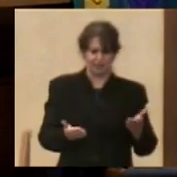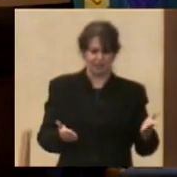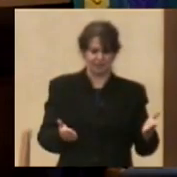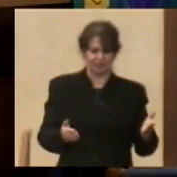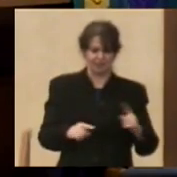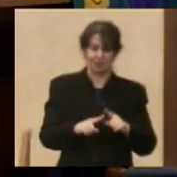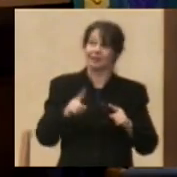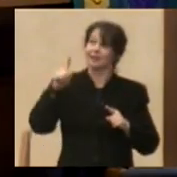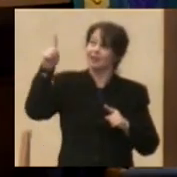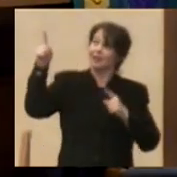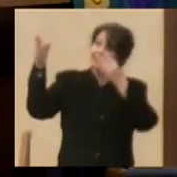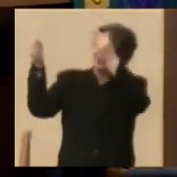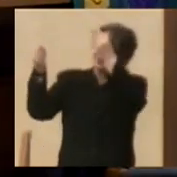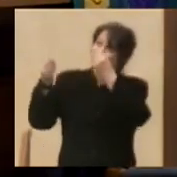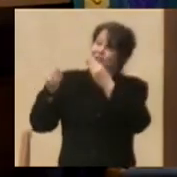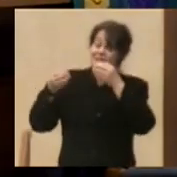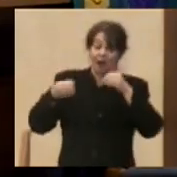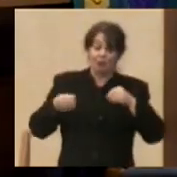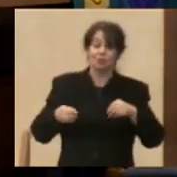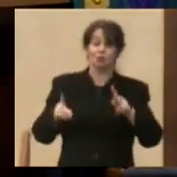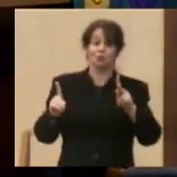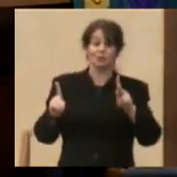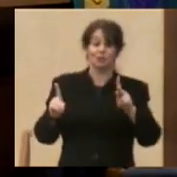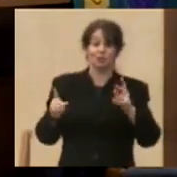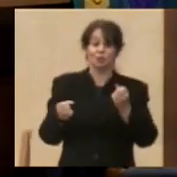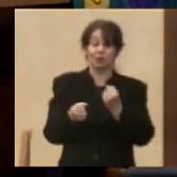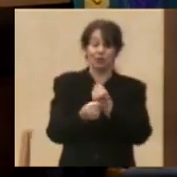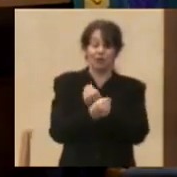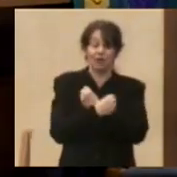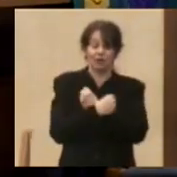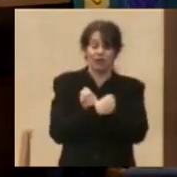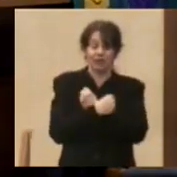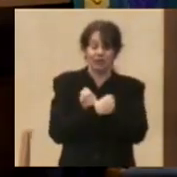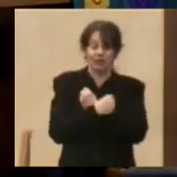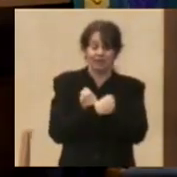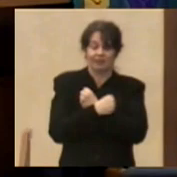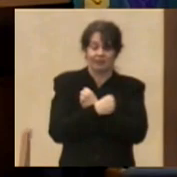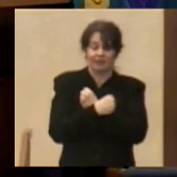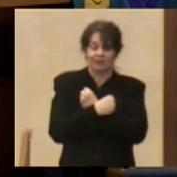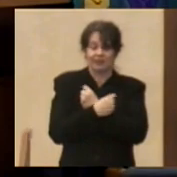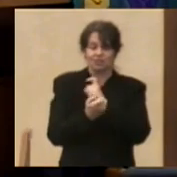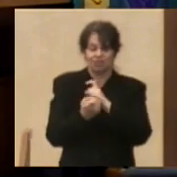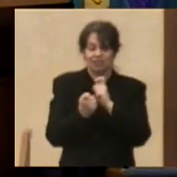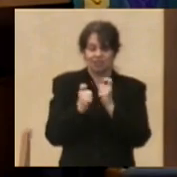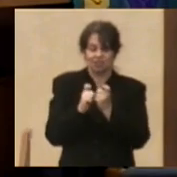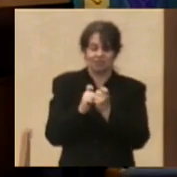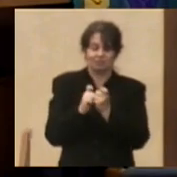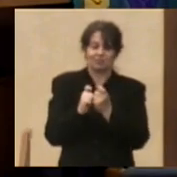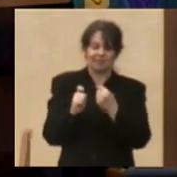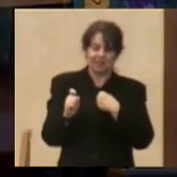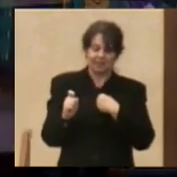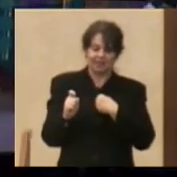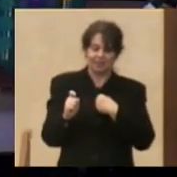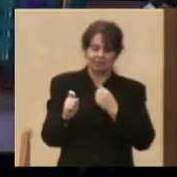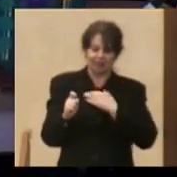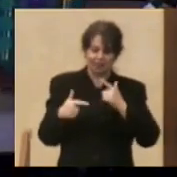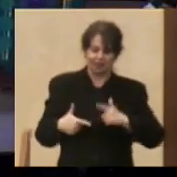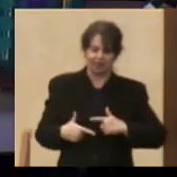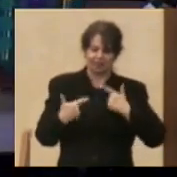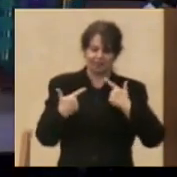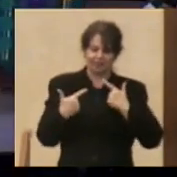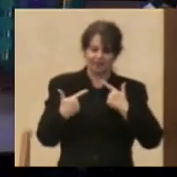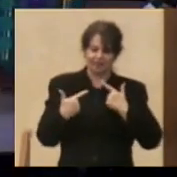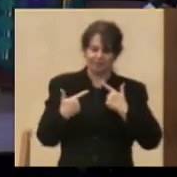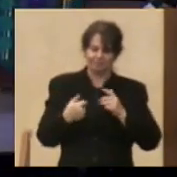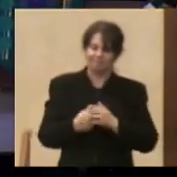this opportunity now to have this kind of love take shape here and now in this time. A glimpse of